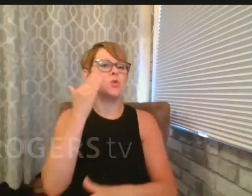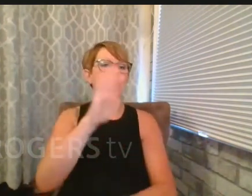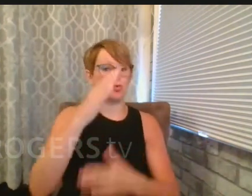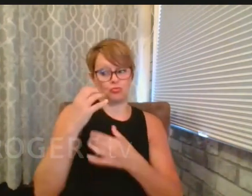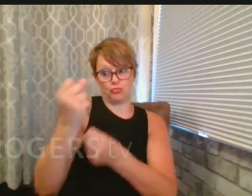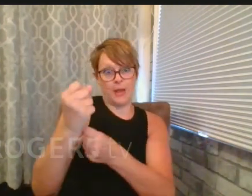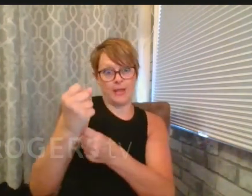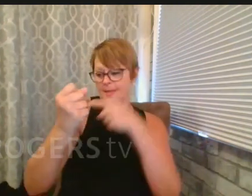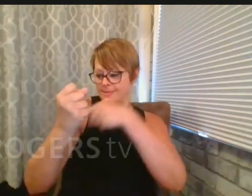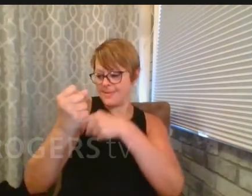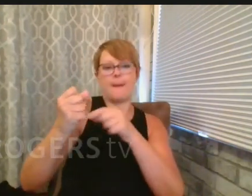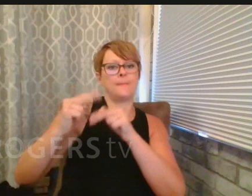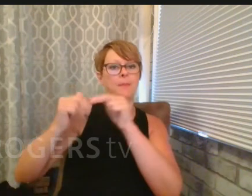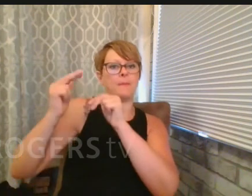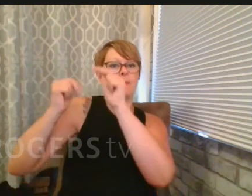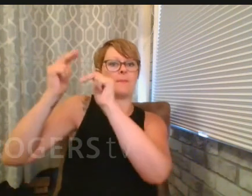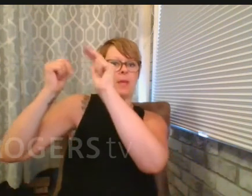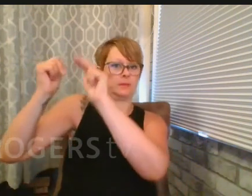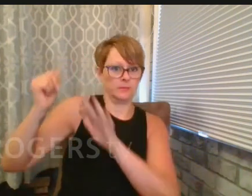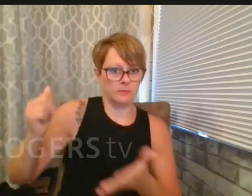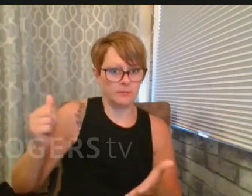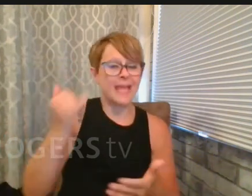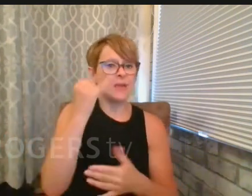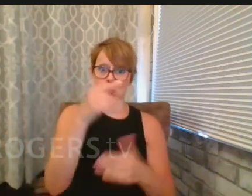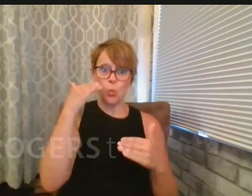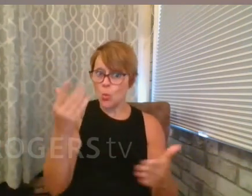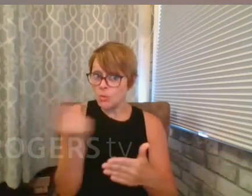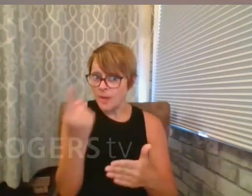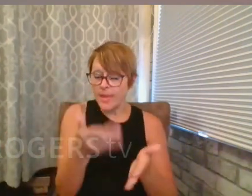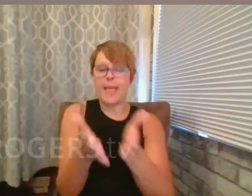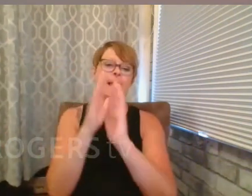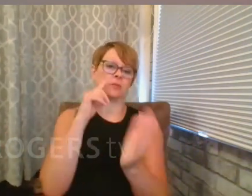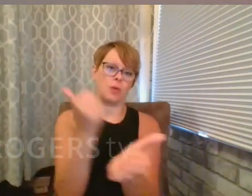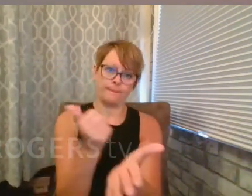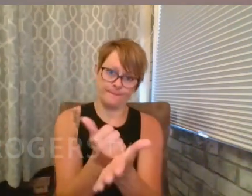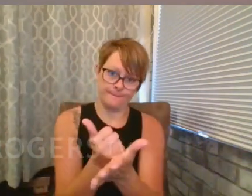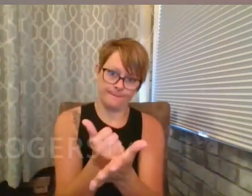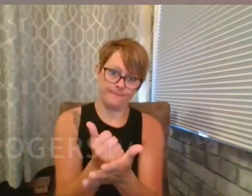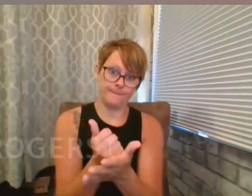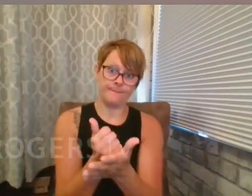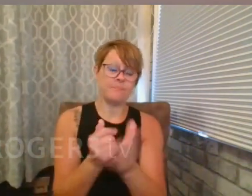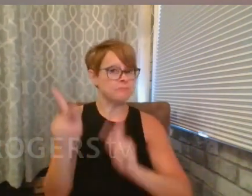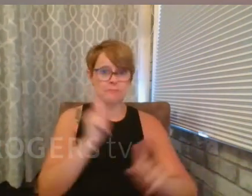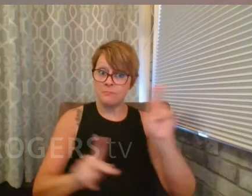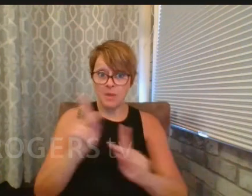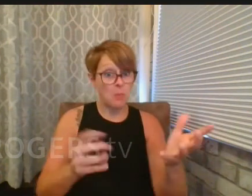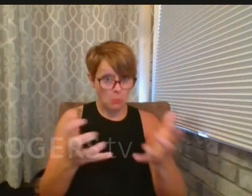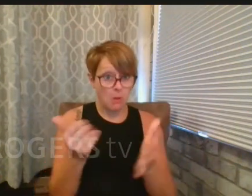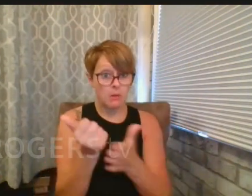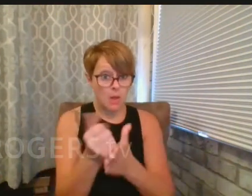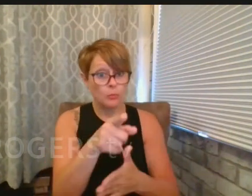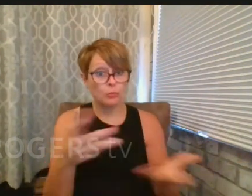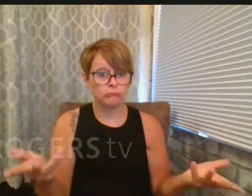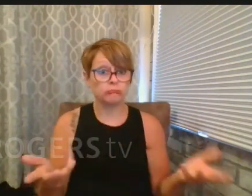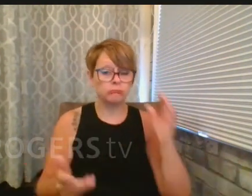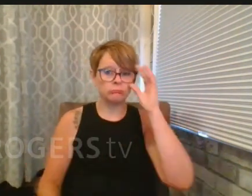And what you don't know, ask for help. And you will get it and be ready for it. And